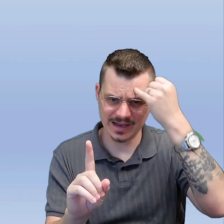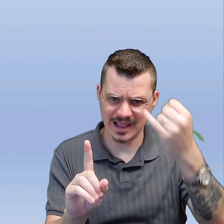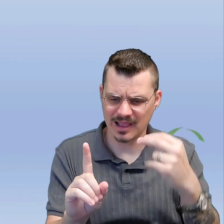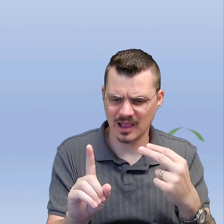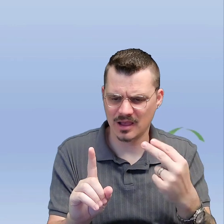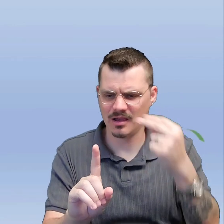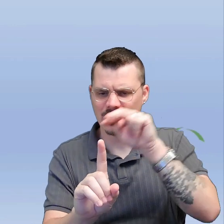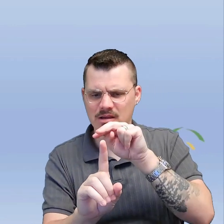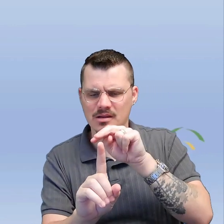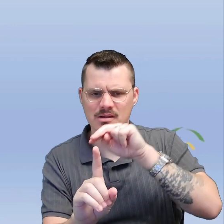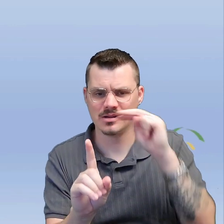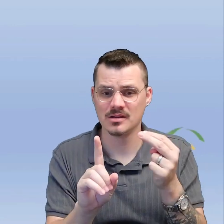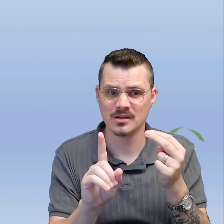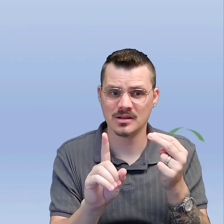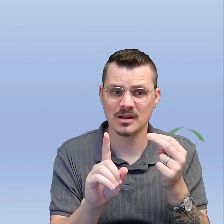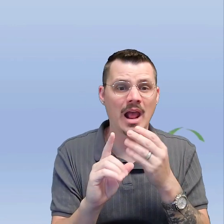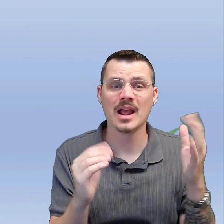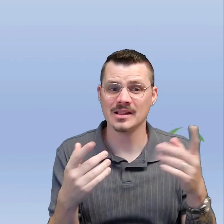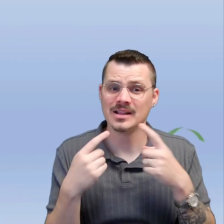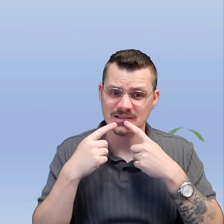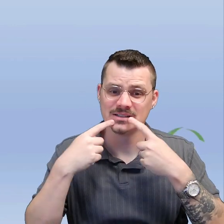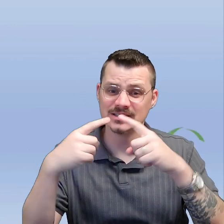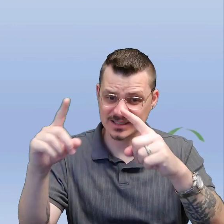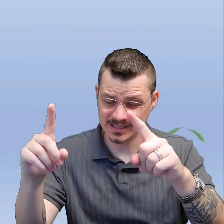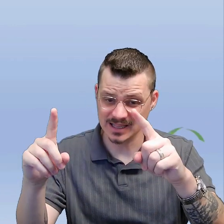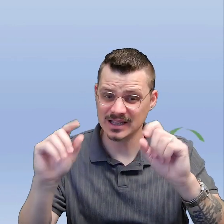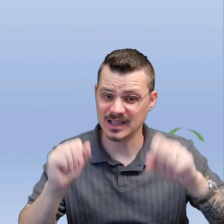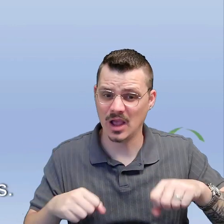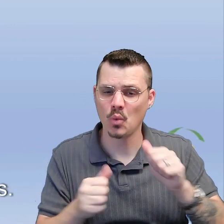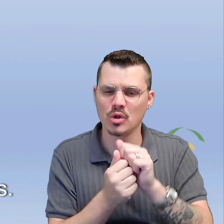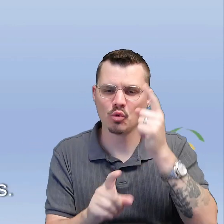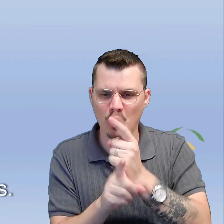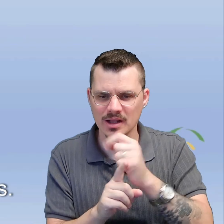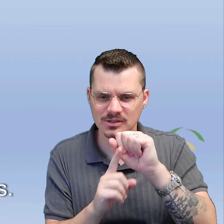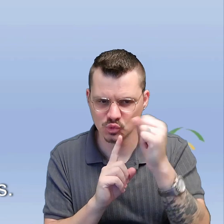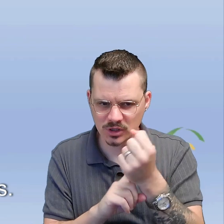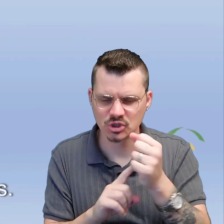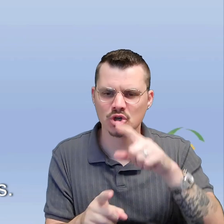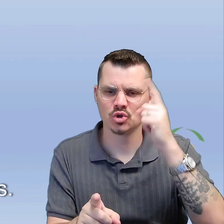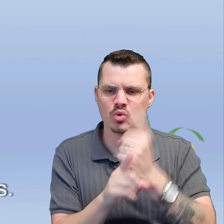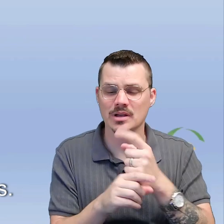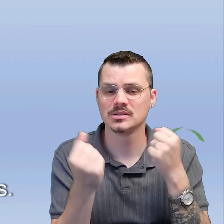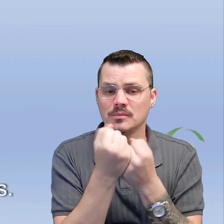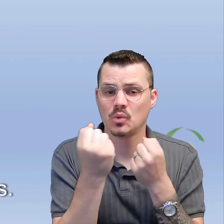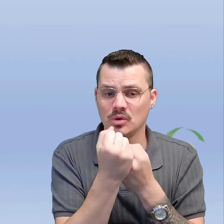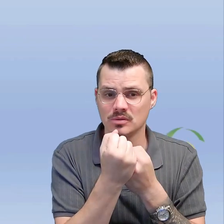ideas. And they succeed, for the most part, with the right situation and